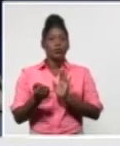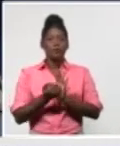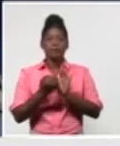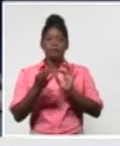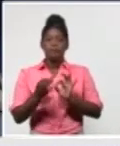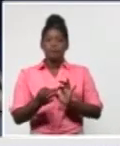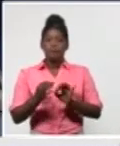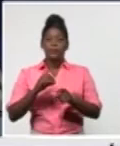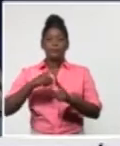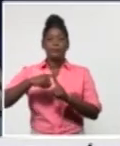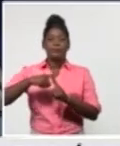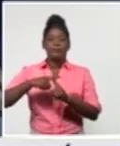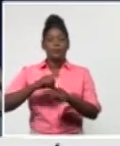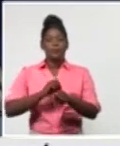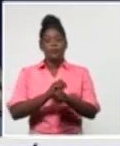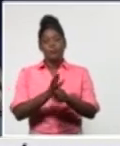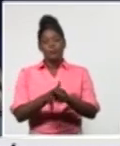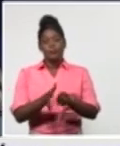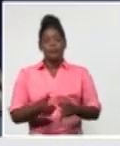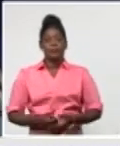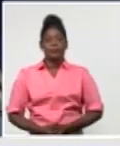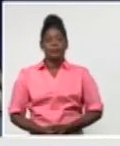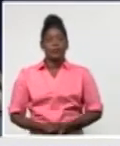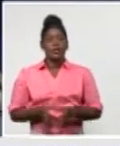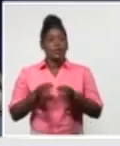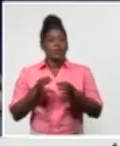of countries confirming cases of COVID-19.